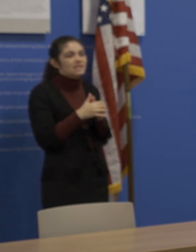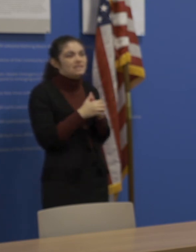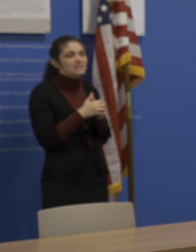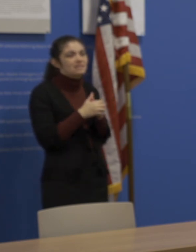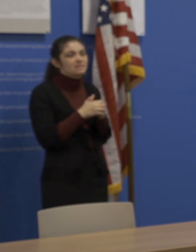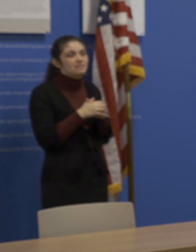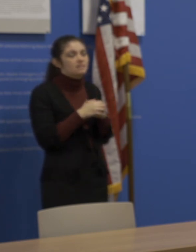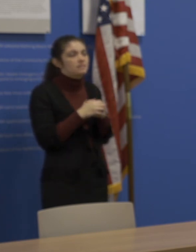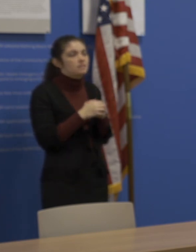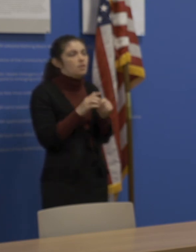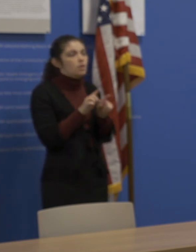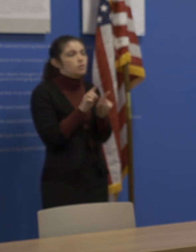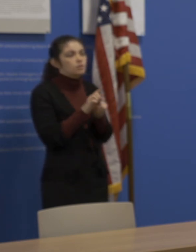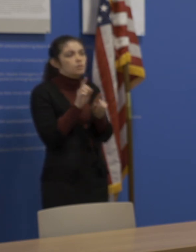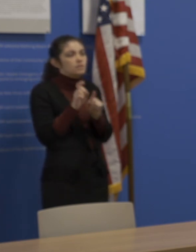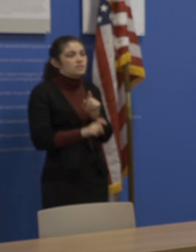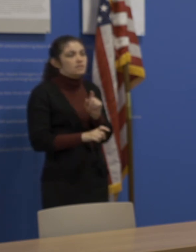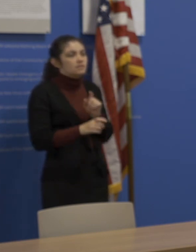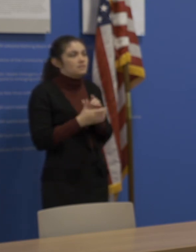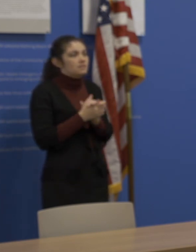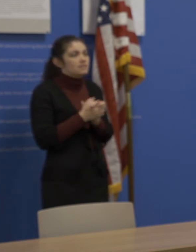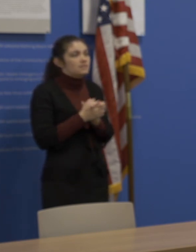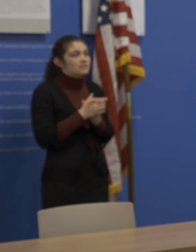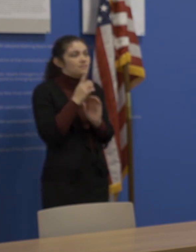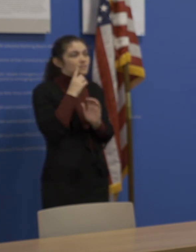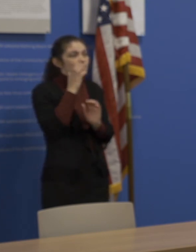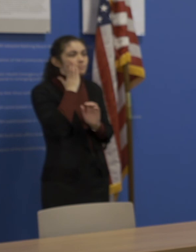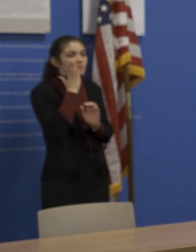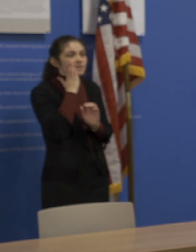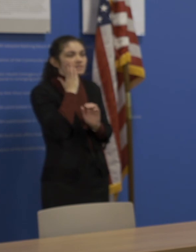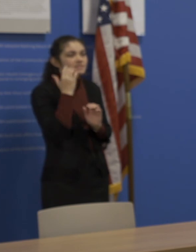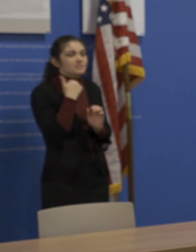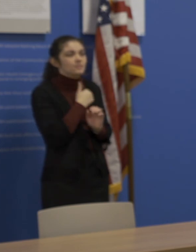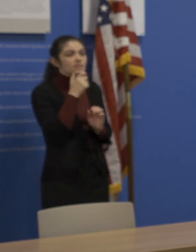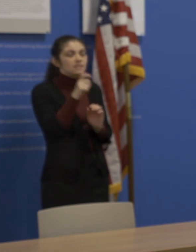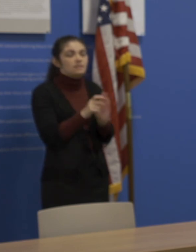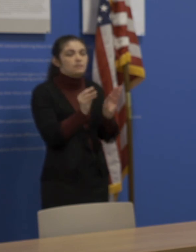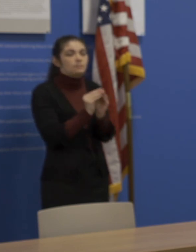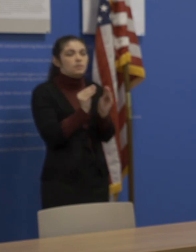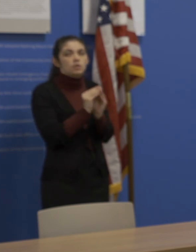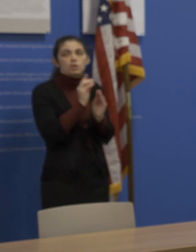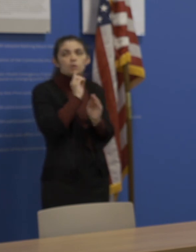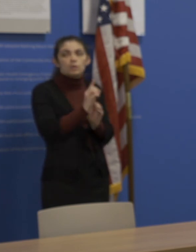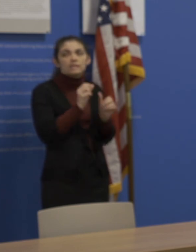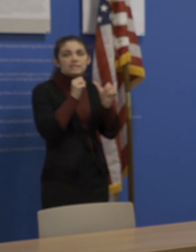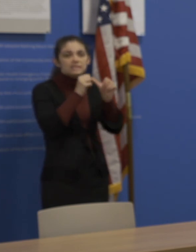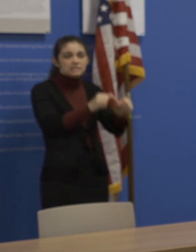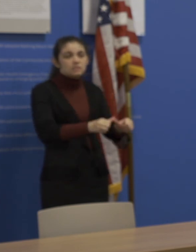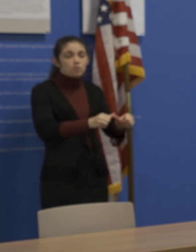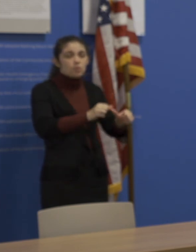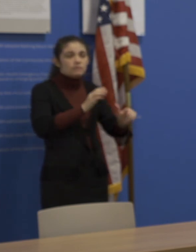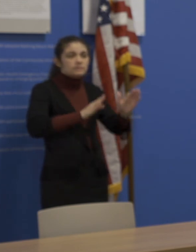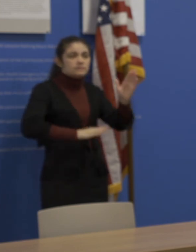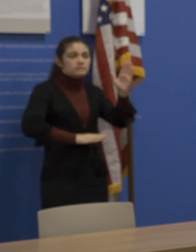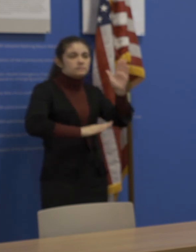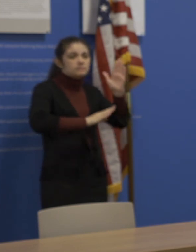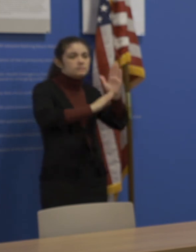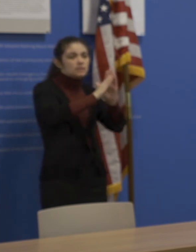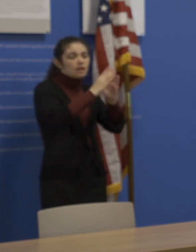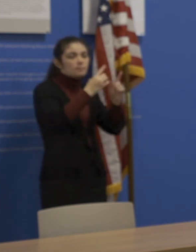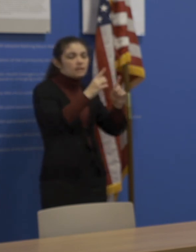understand when we need to ramp up with regard to beds. But it's such a fluid situation that it's really a constant evolution and a